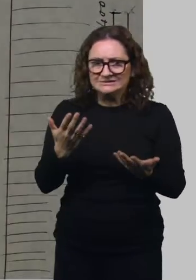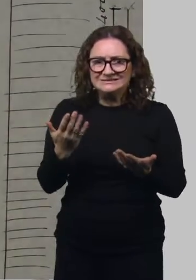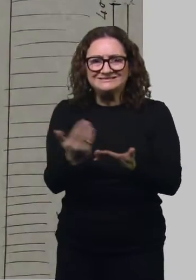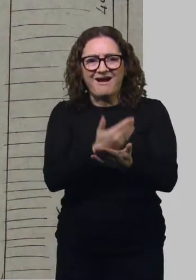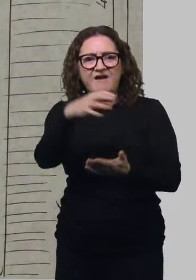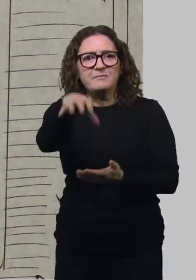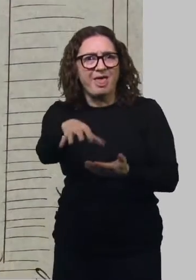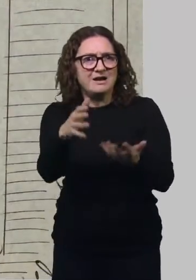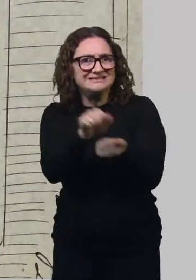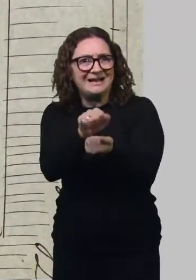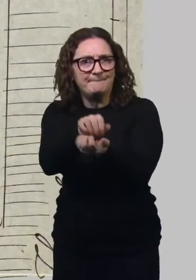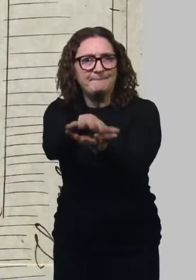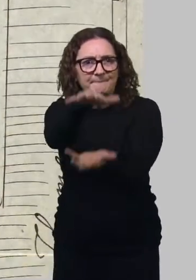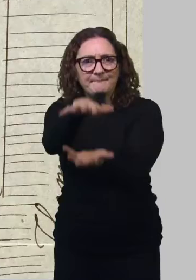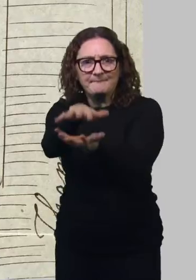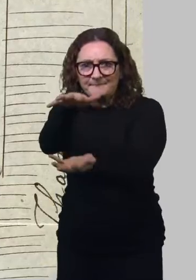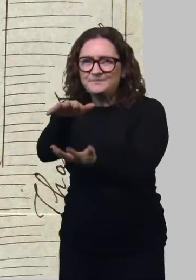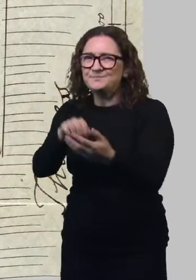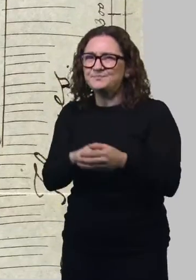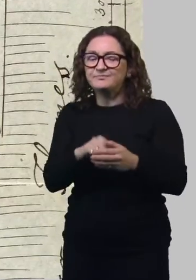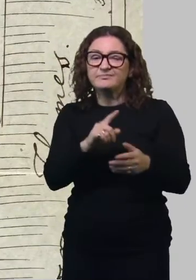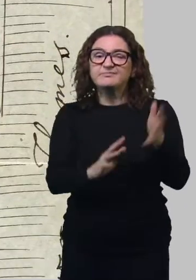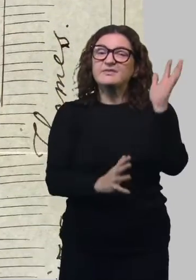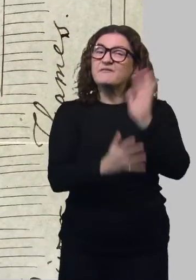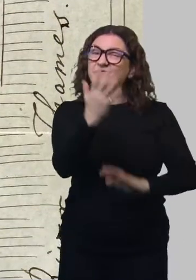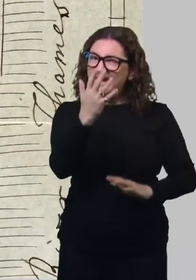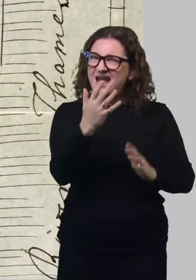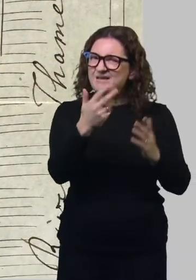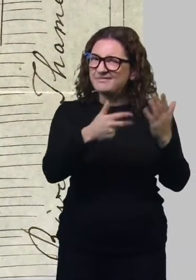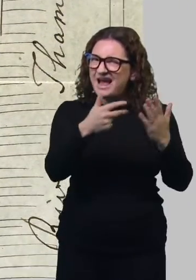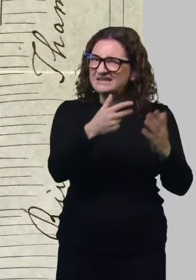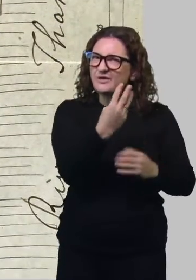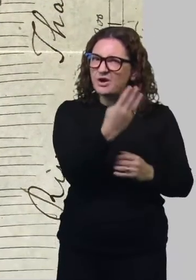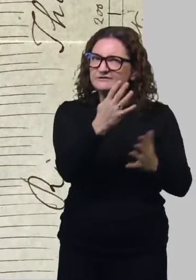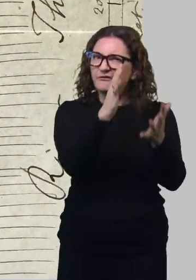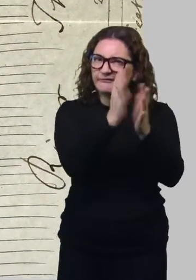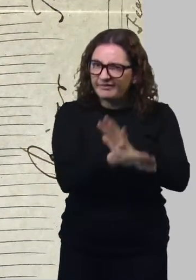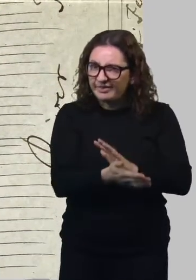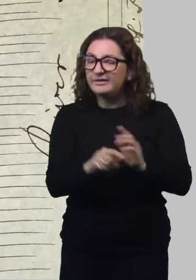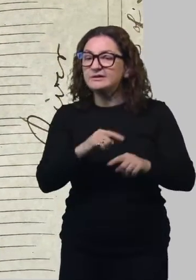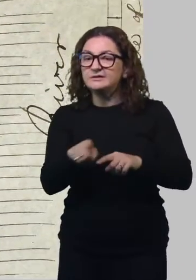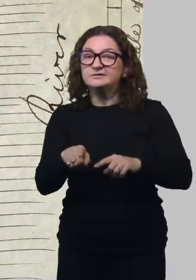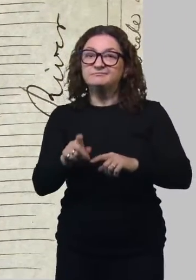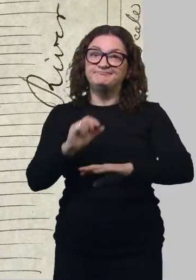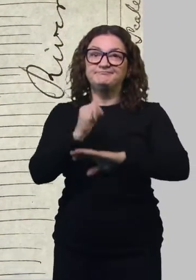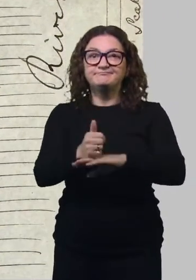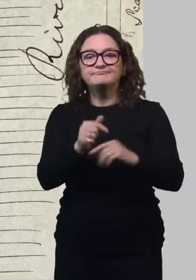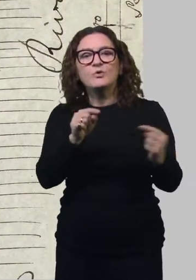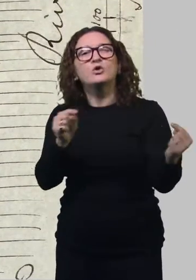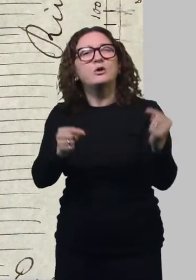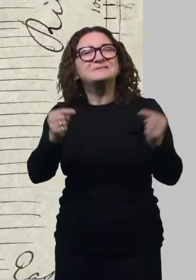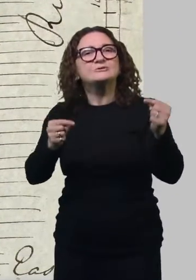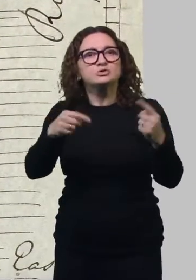After the destruction from the 1834 fire, a competition was launched to design the new Houses of Parliament. Learning from the mistakes of the